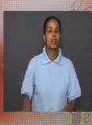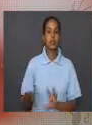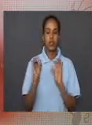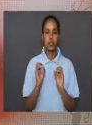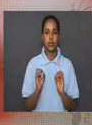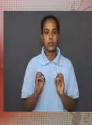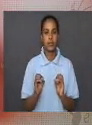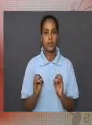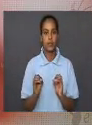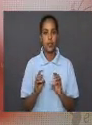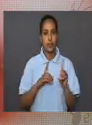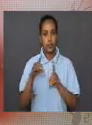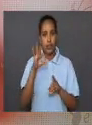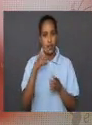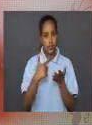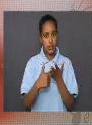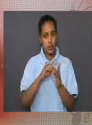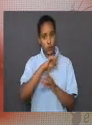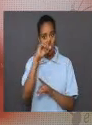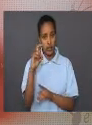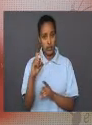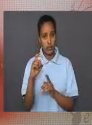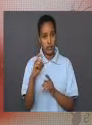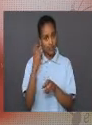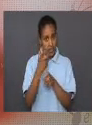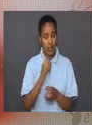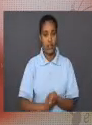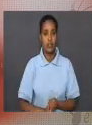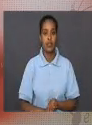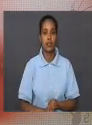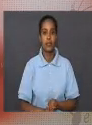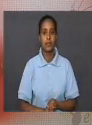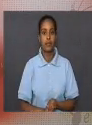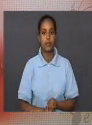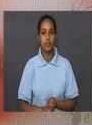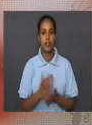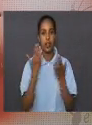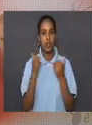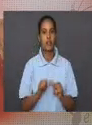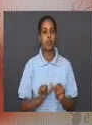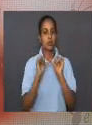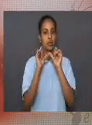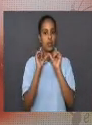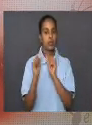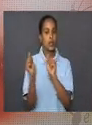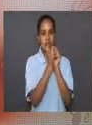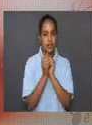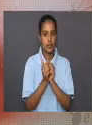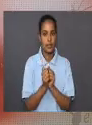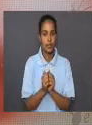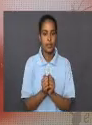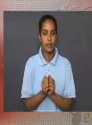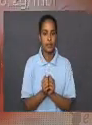Hello again, students. Did you find this question to be difficult? Let us go through